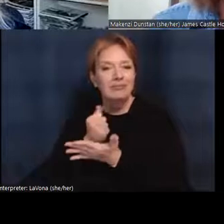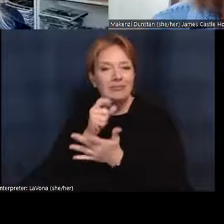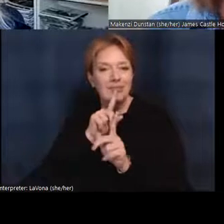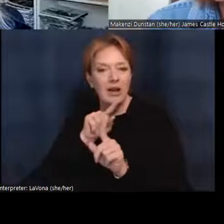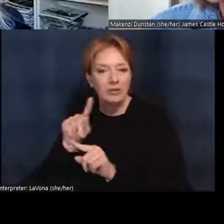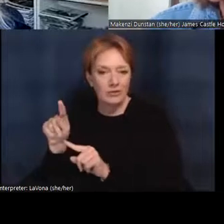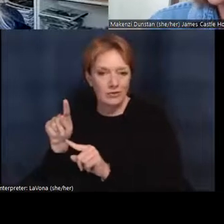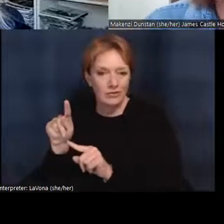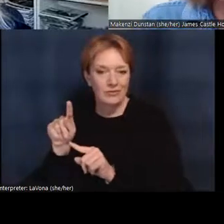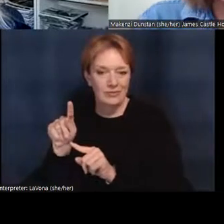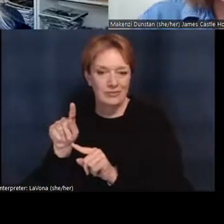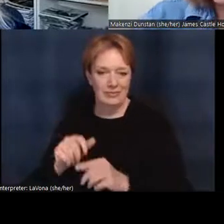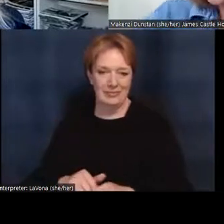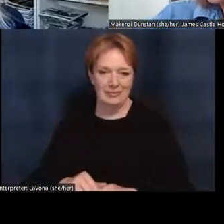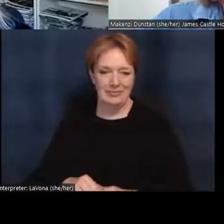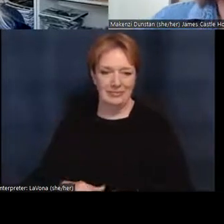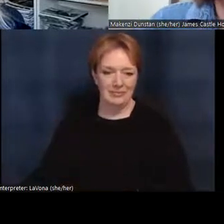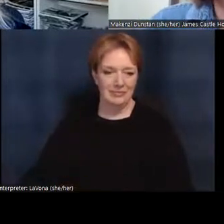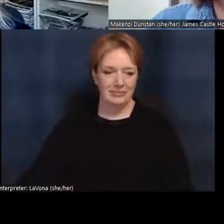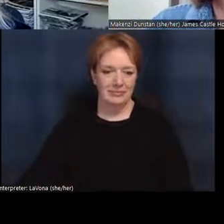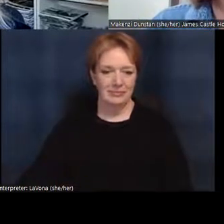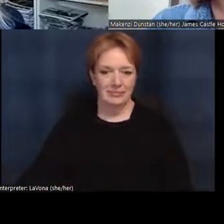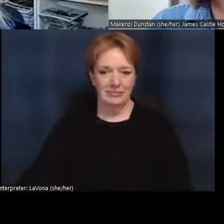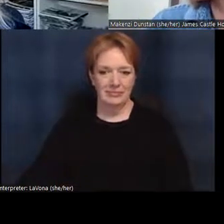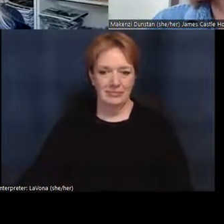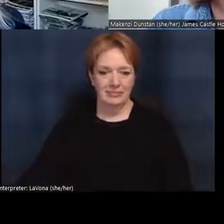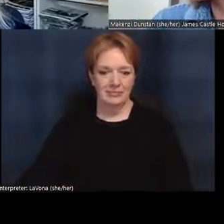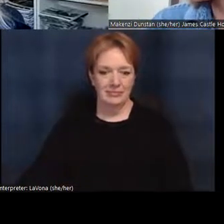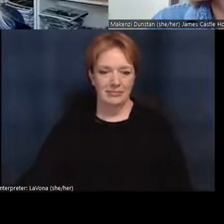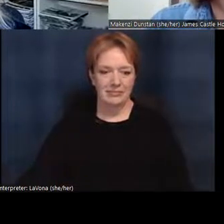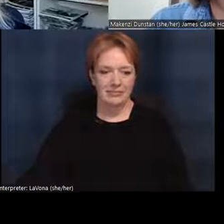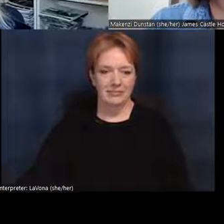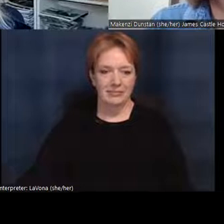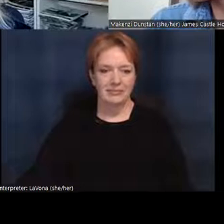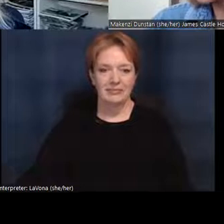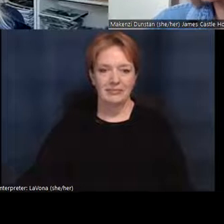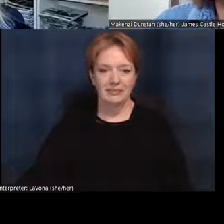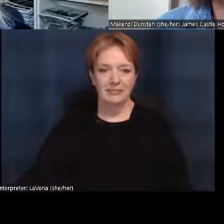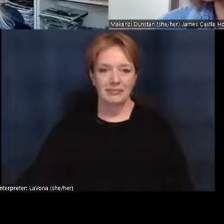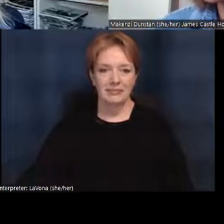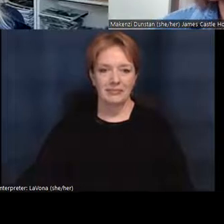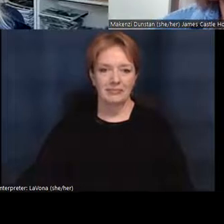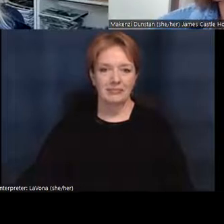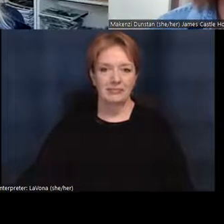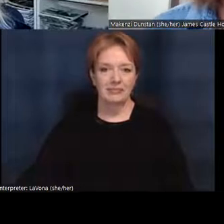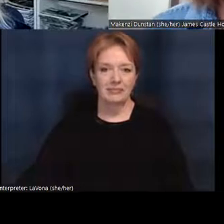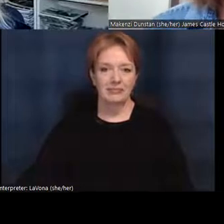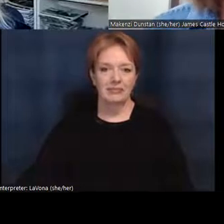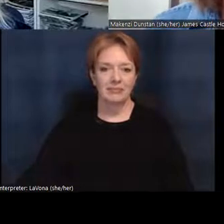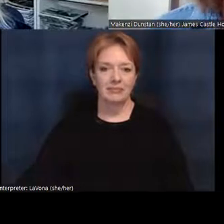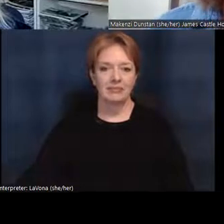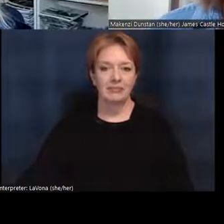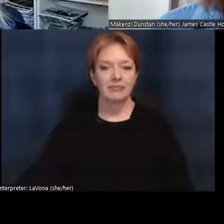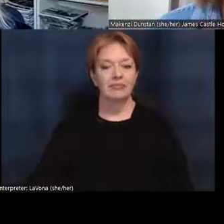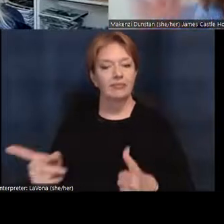we attended to those. So to start out, so we know the